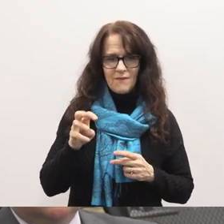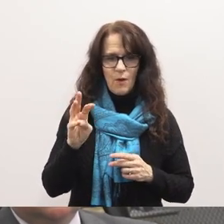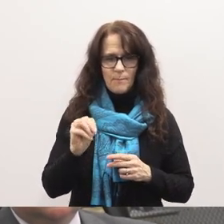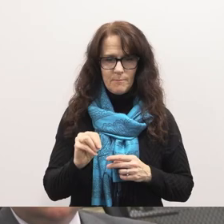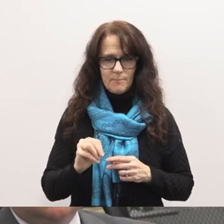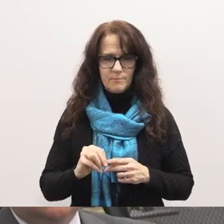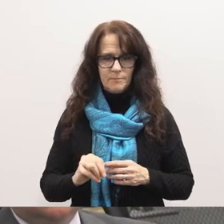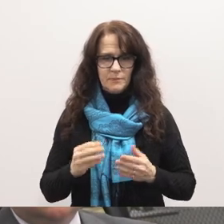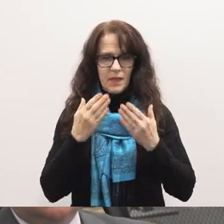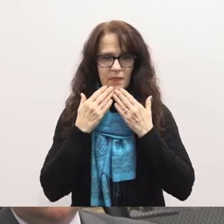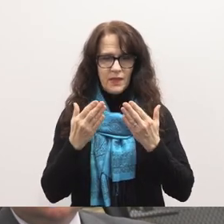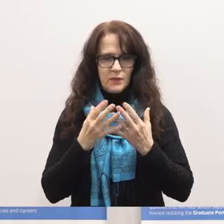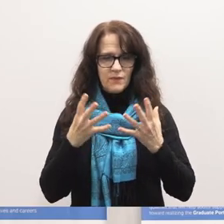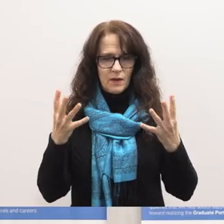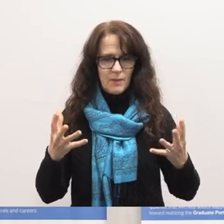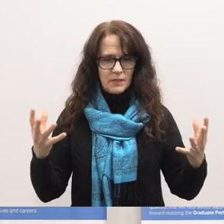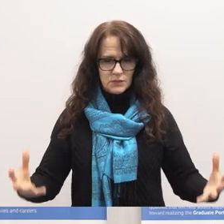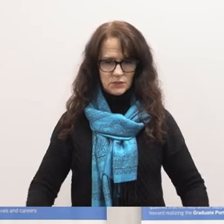much.